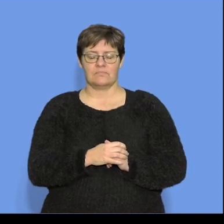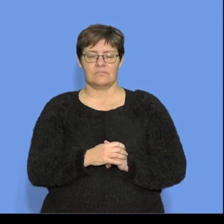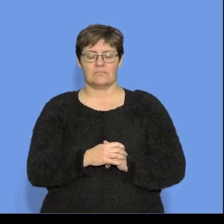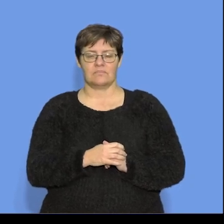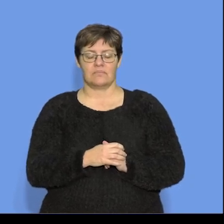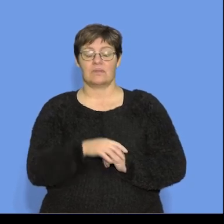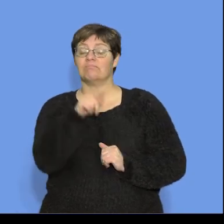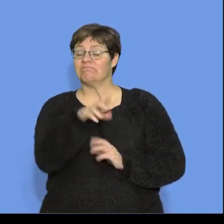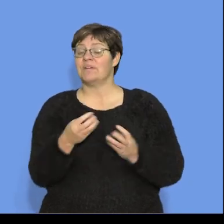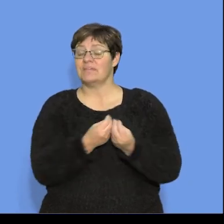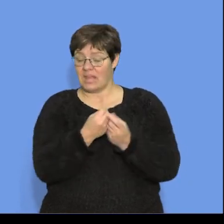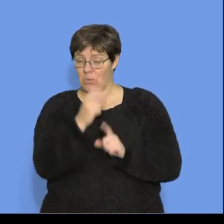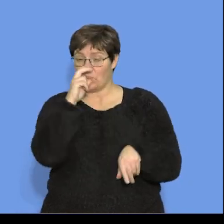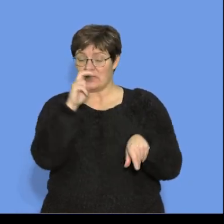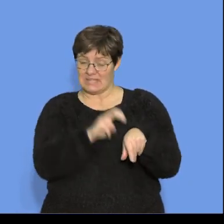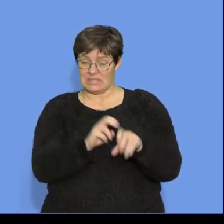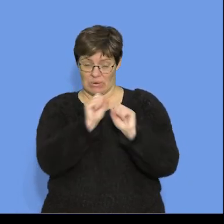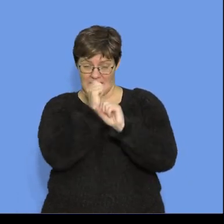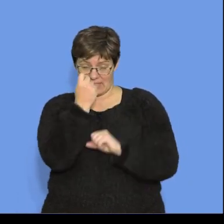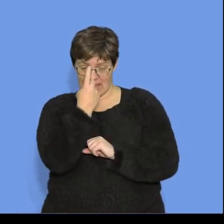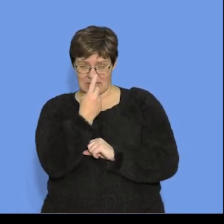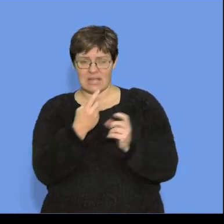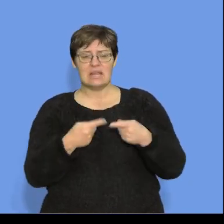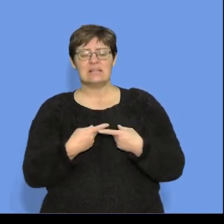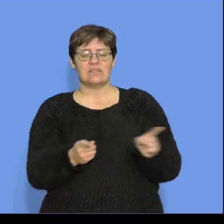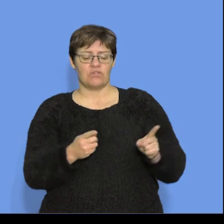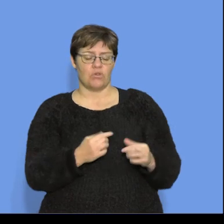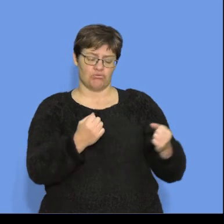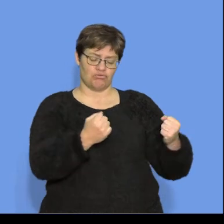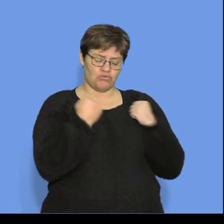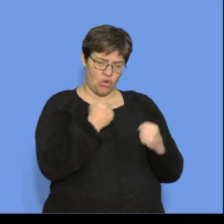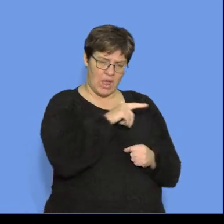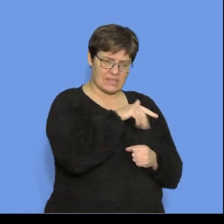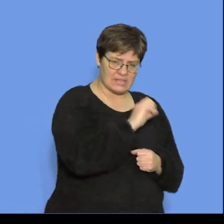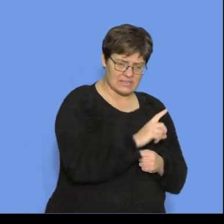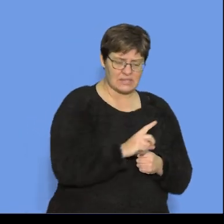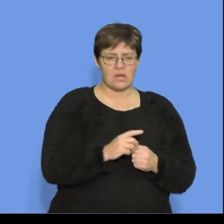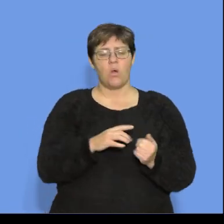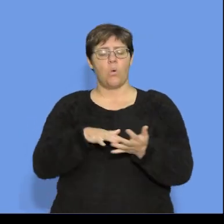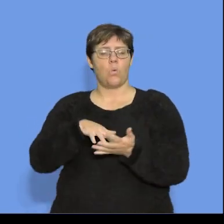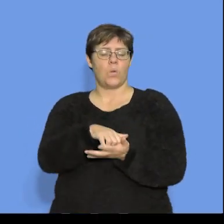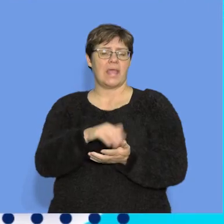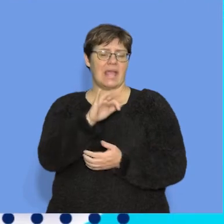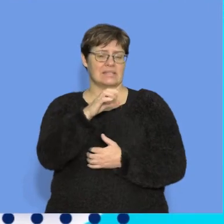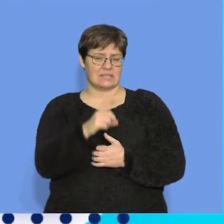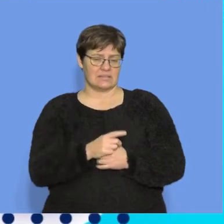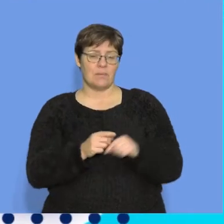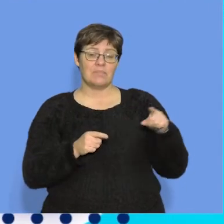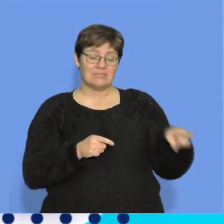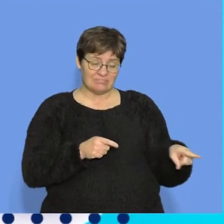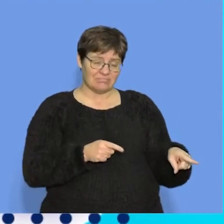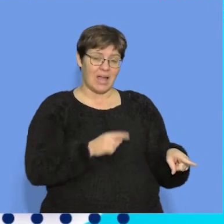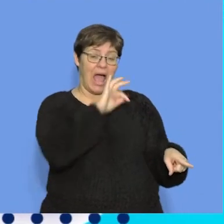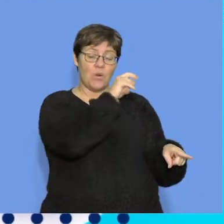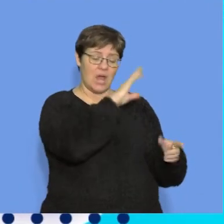Here's the thing that we do need to get into. What's the difference between a strong acid and a weak acid? Well, a strong acid ionizes